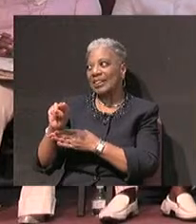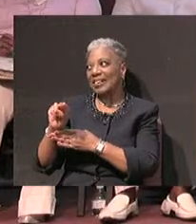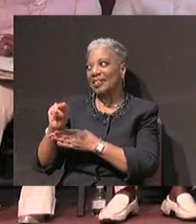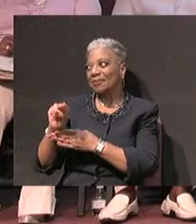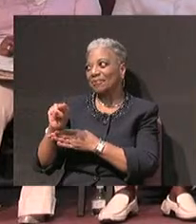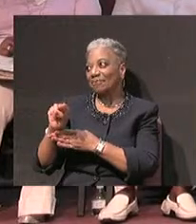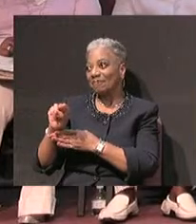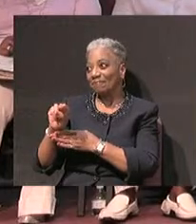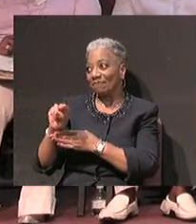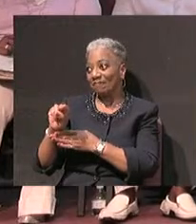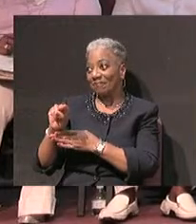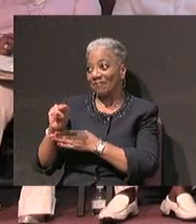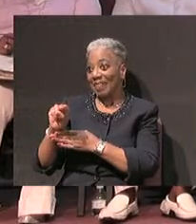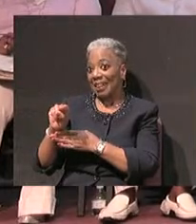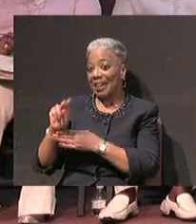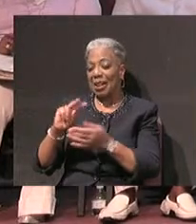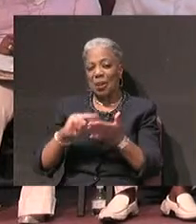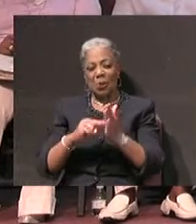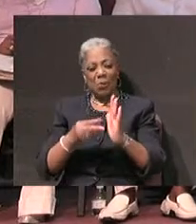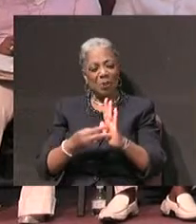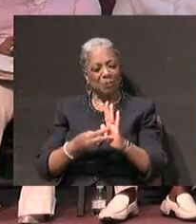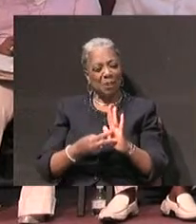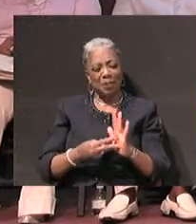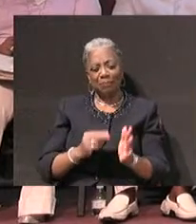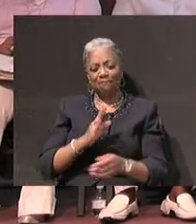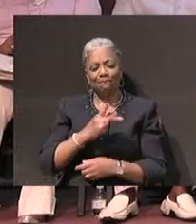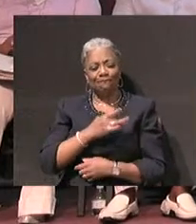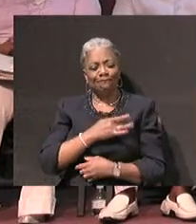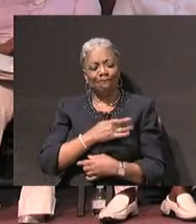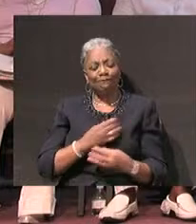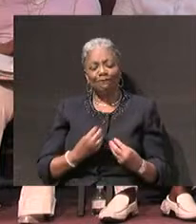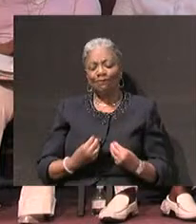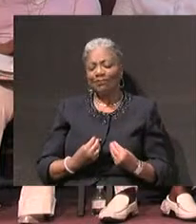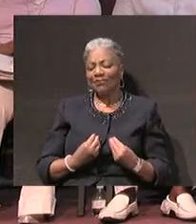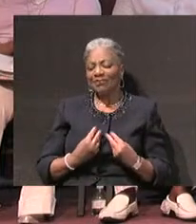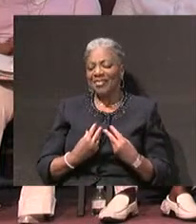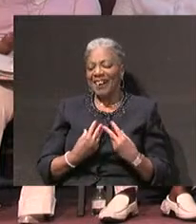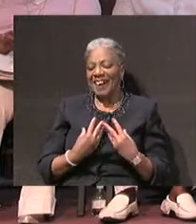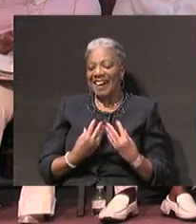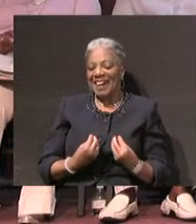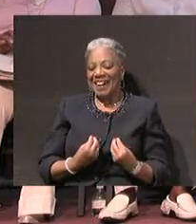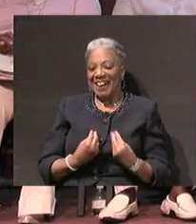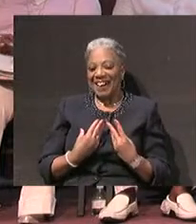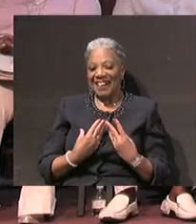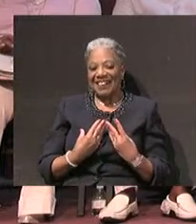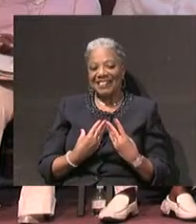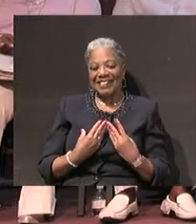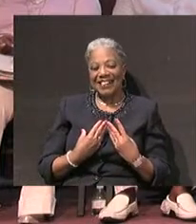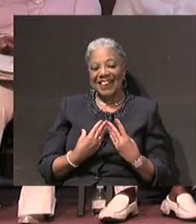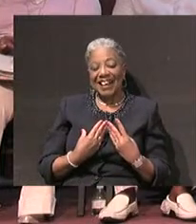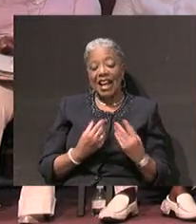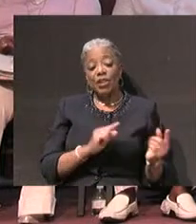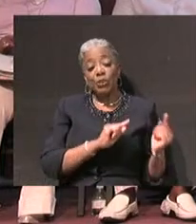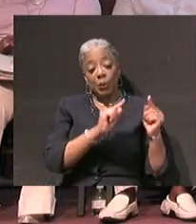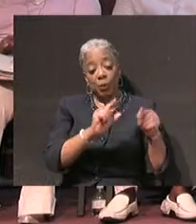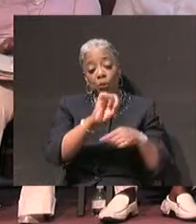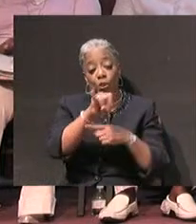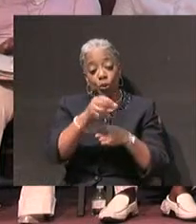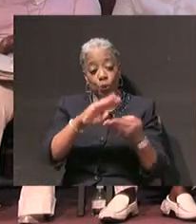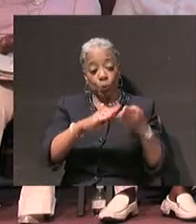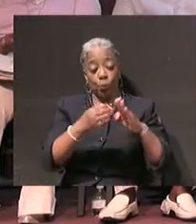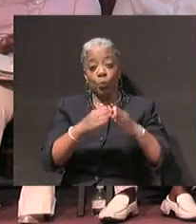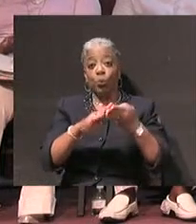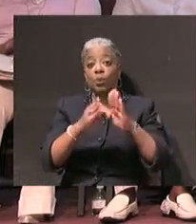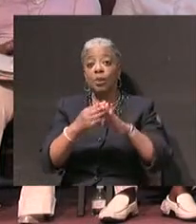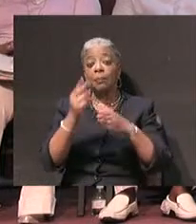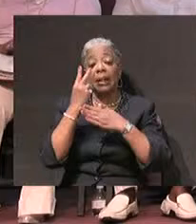us? They got up, returned at once to Jerusalem. There they found the 11 with those with them assembled together